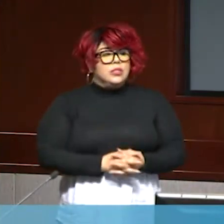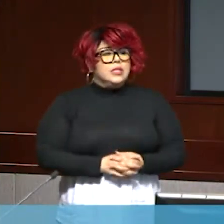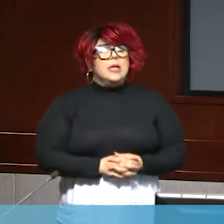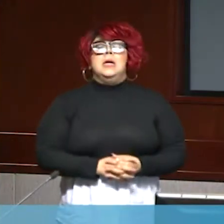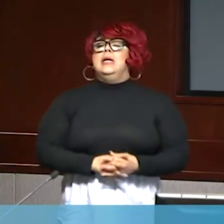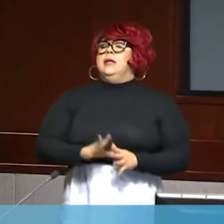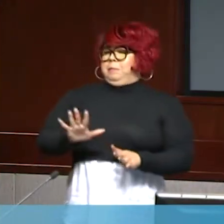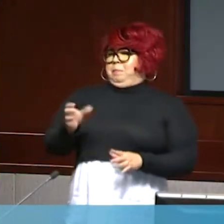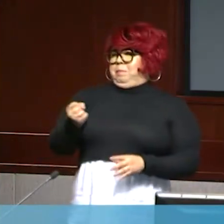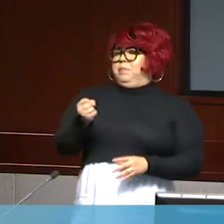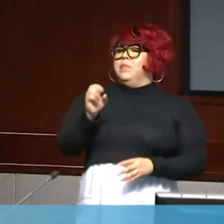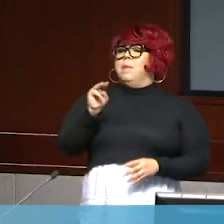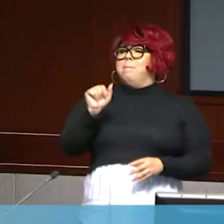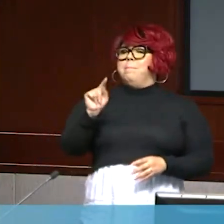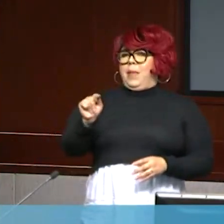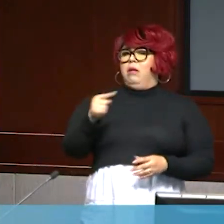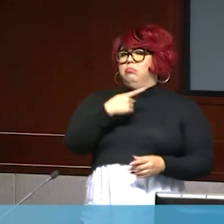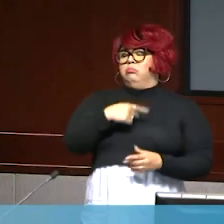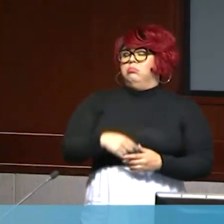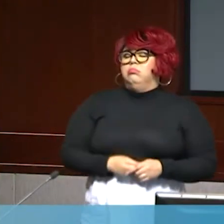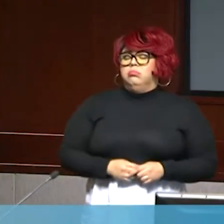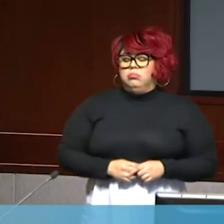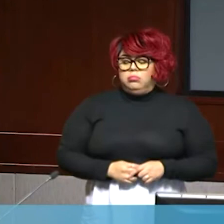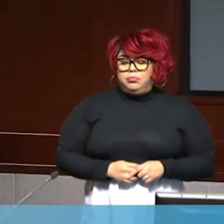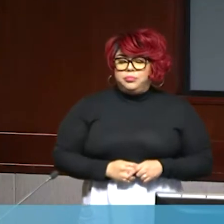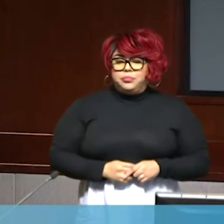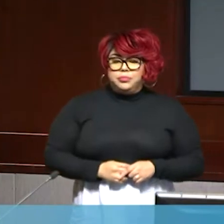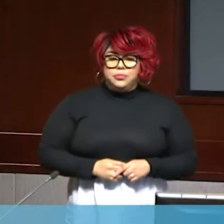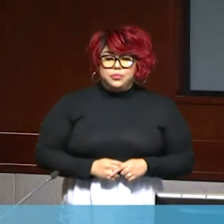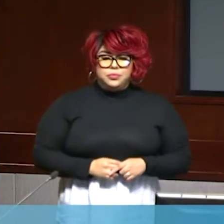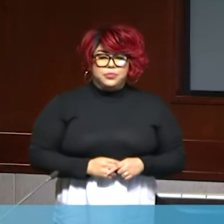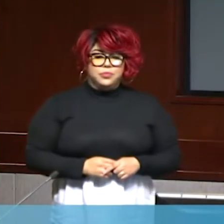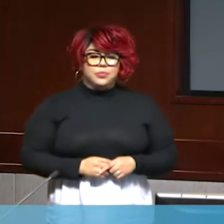We're going to have Matt try and answer your question.